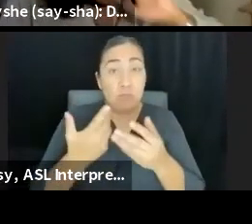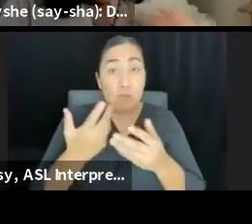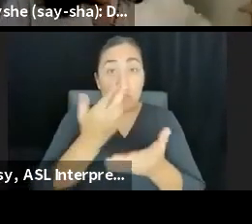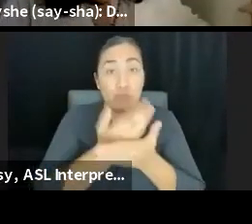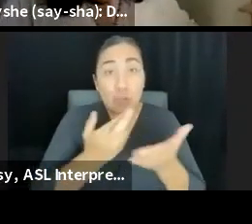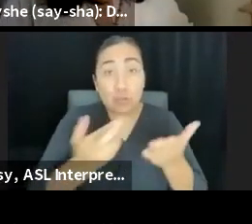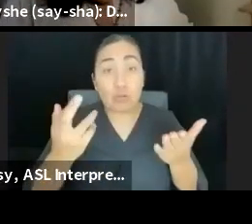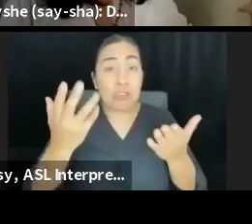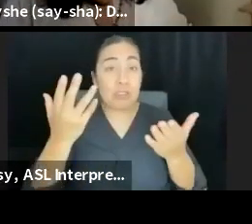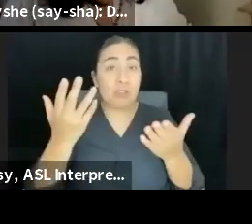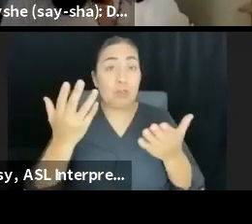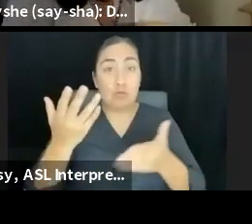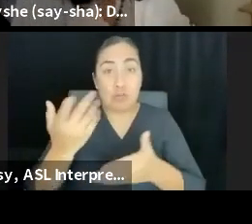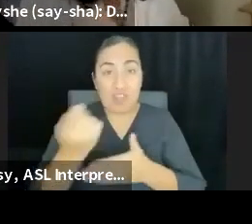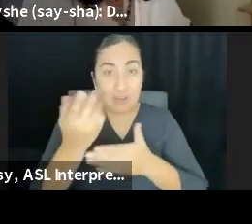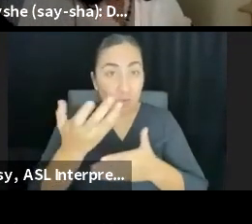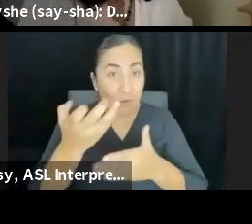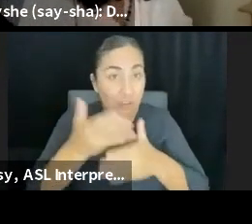Anyone can answer.